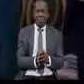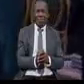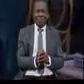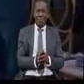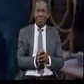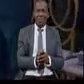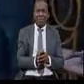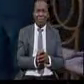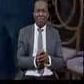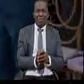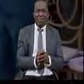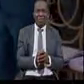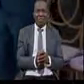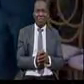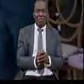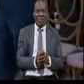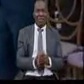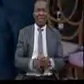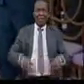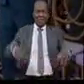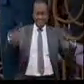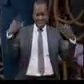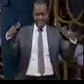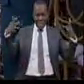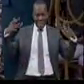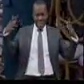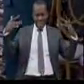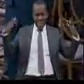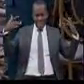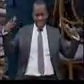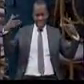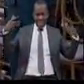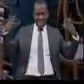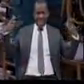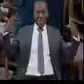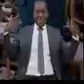Jam that hand together, jam it together.